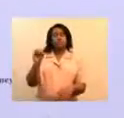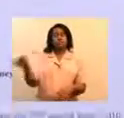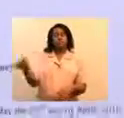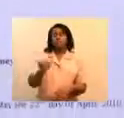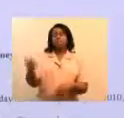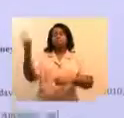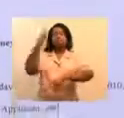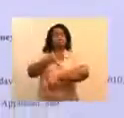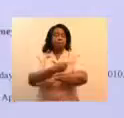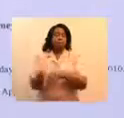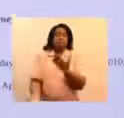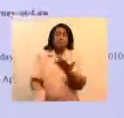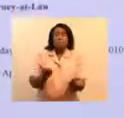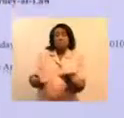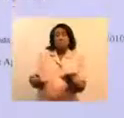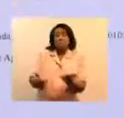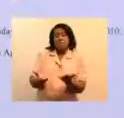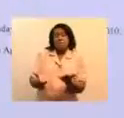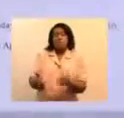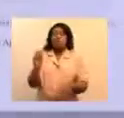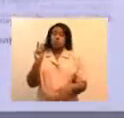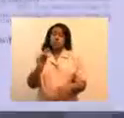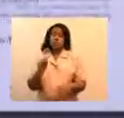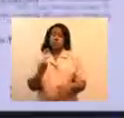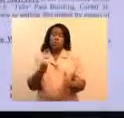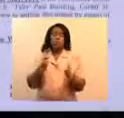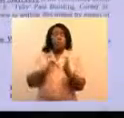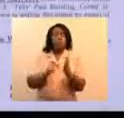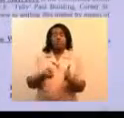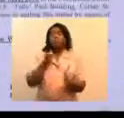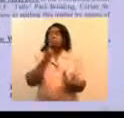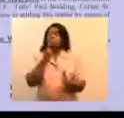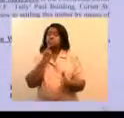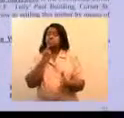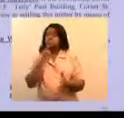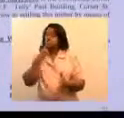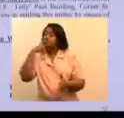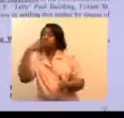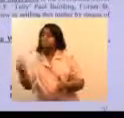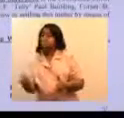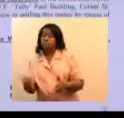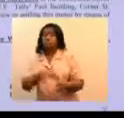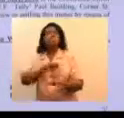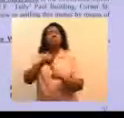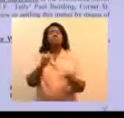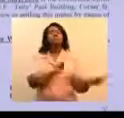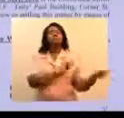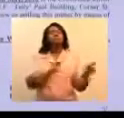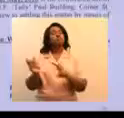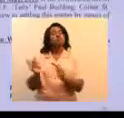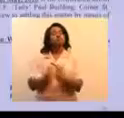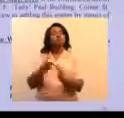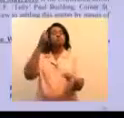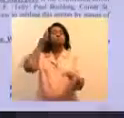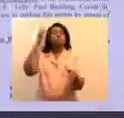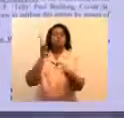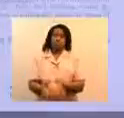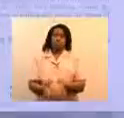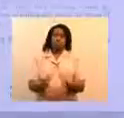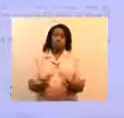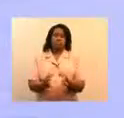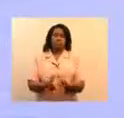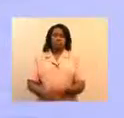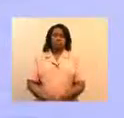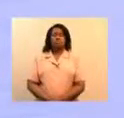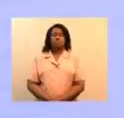The final outcome of the matter will be recorded in a written order of the court signed by the registrar, and a copy of this